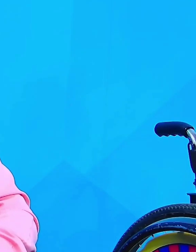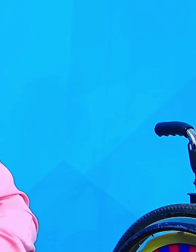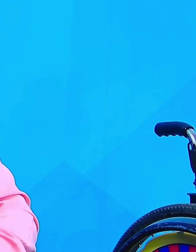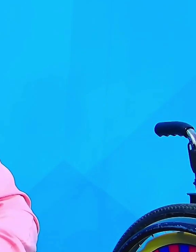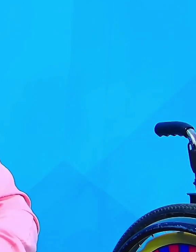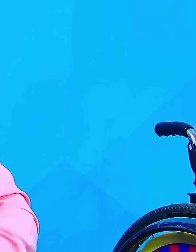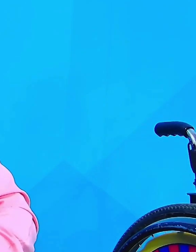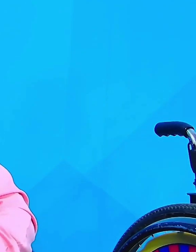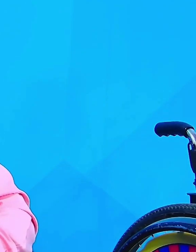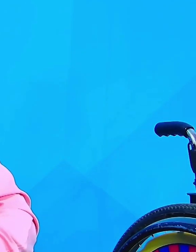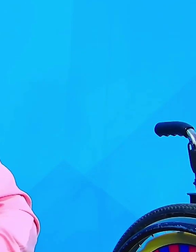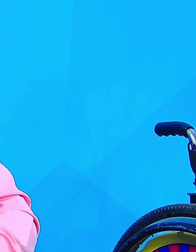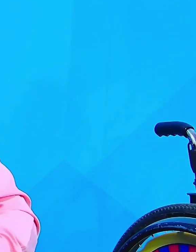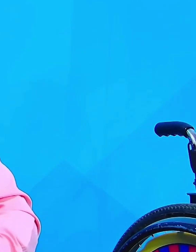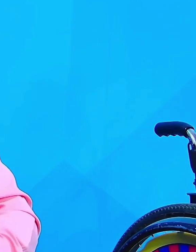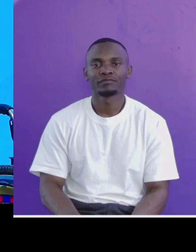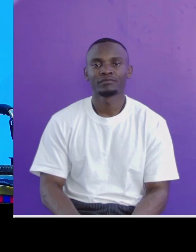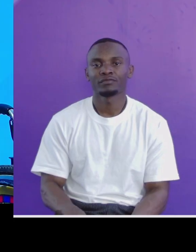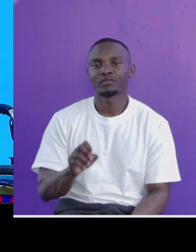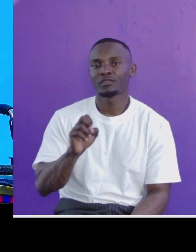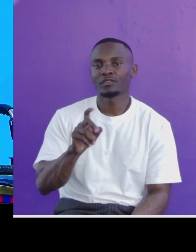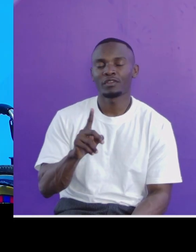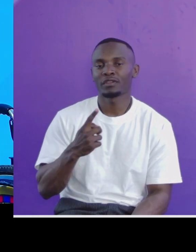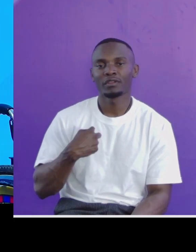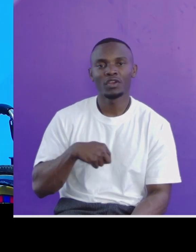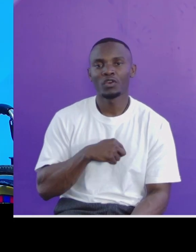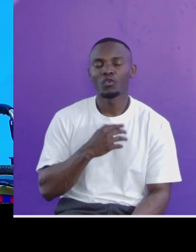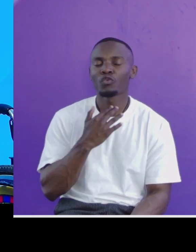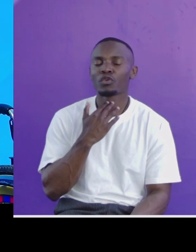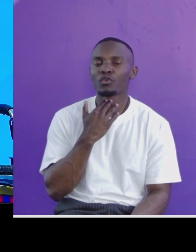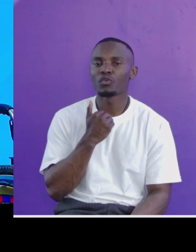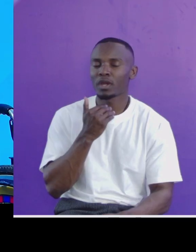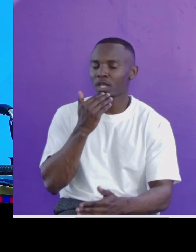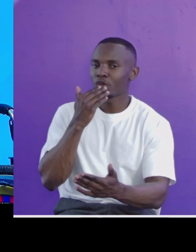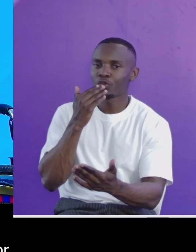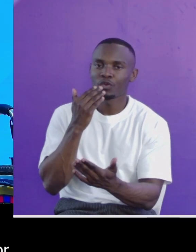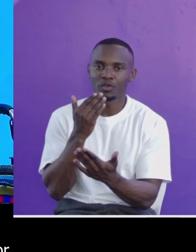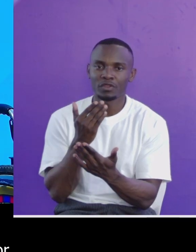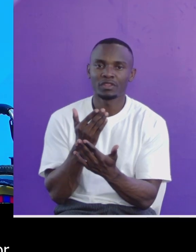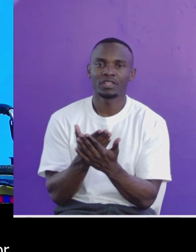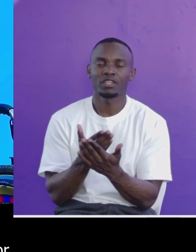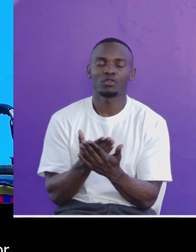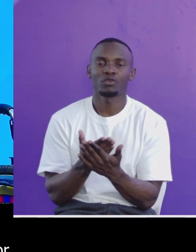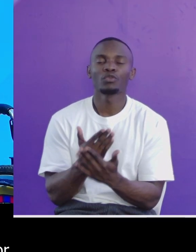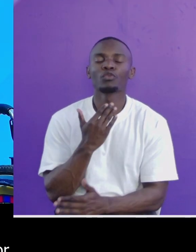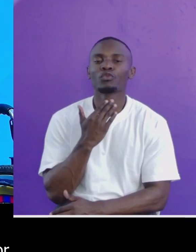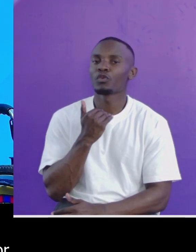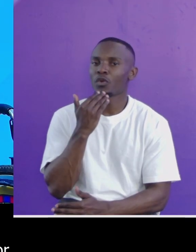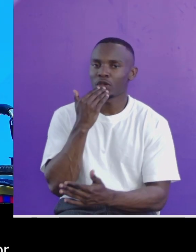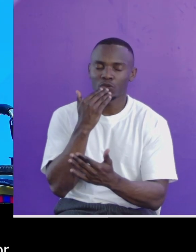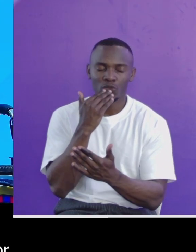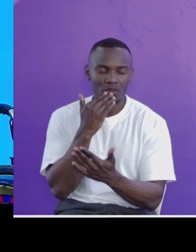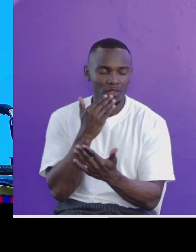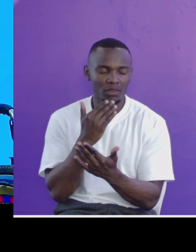Right. We just want to thank you. We just want to thank you so